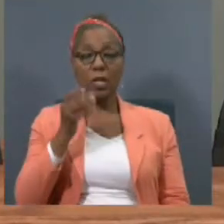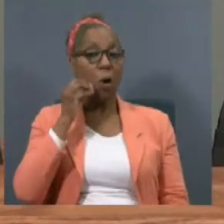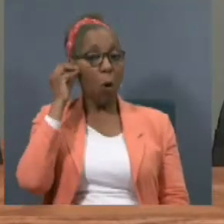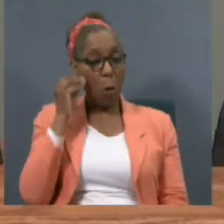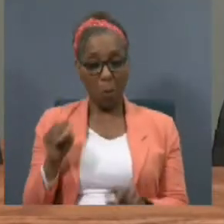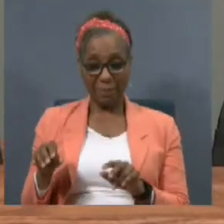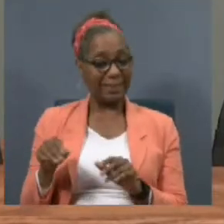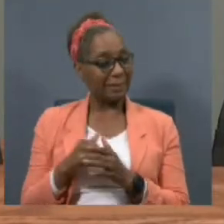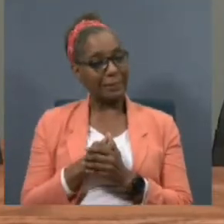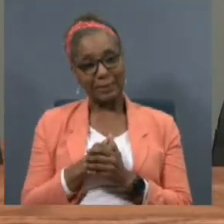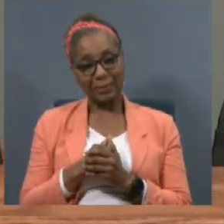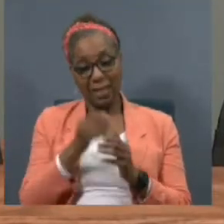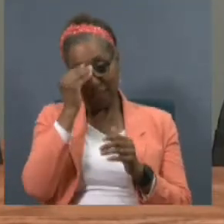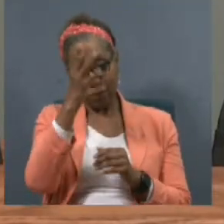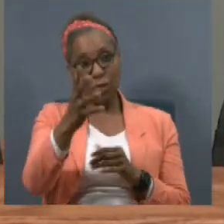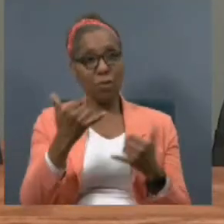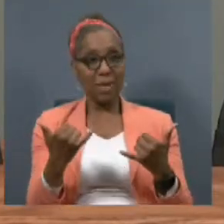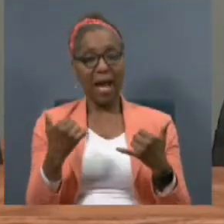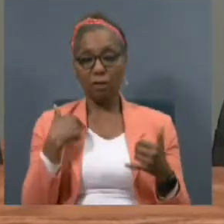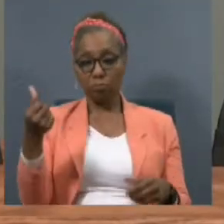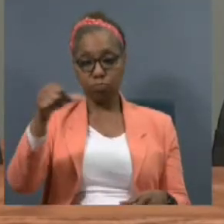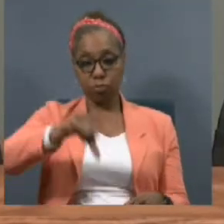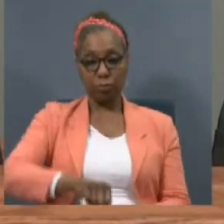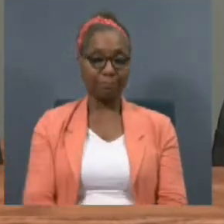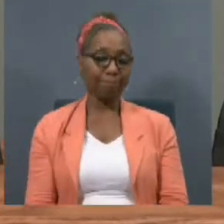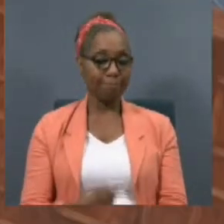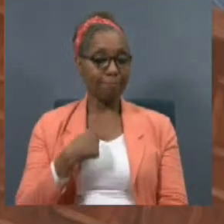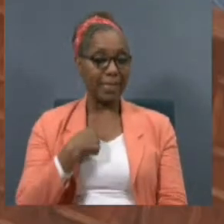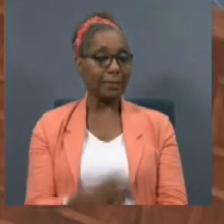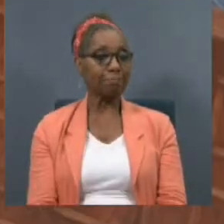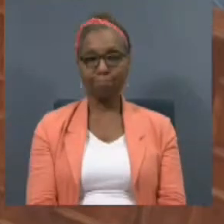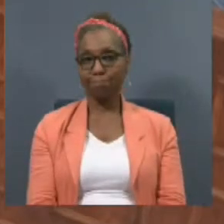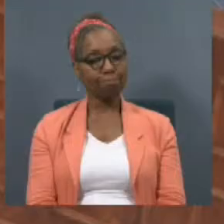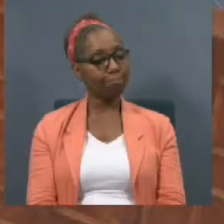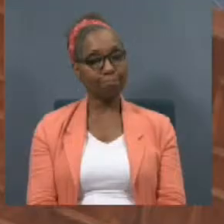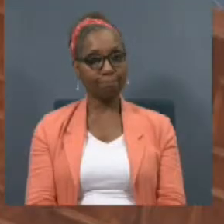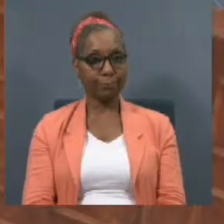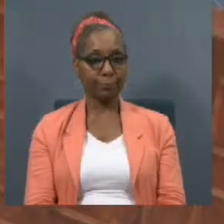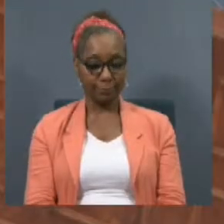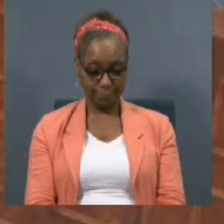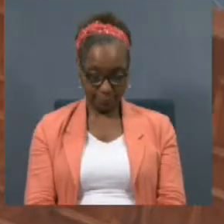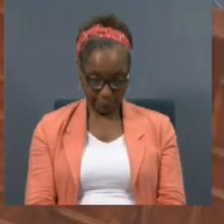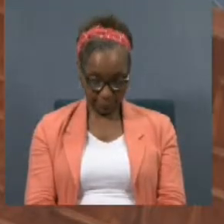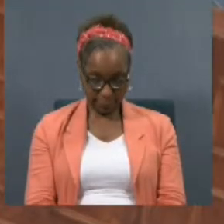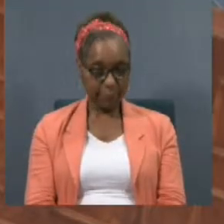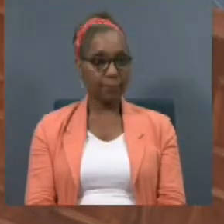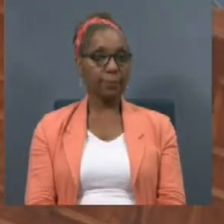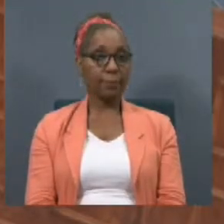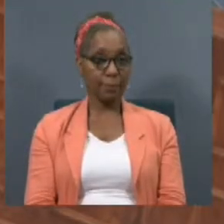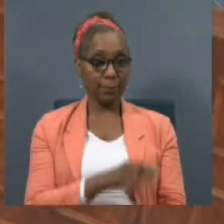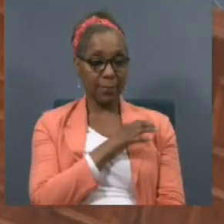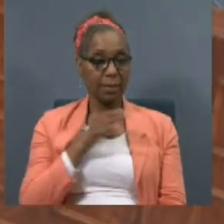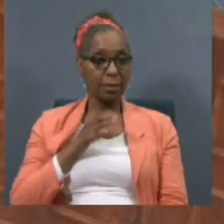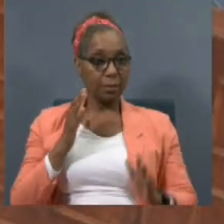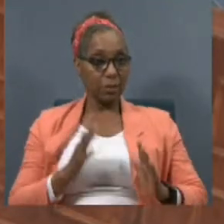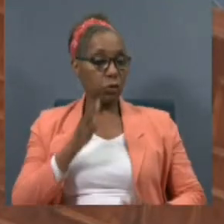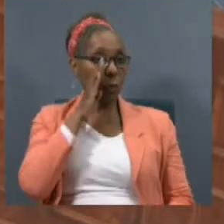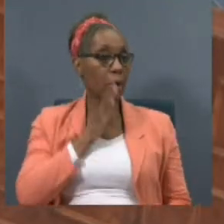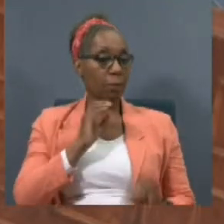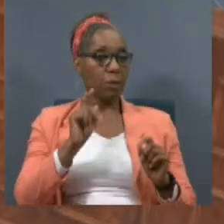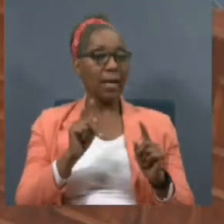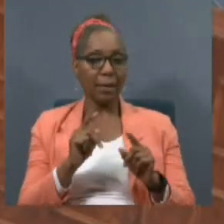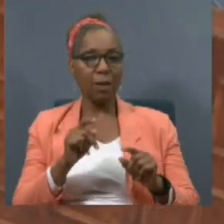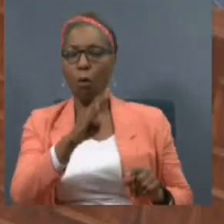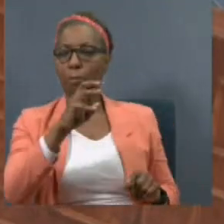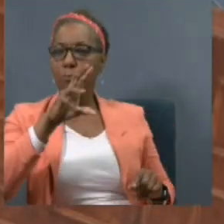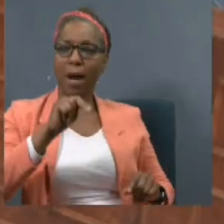I'm going to just tell you now, I'll be voting no for this. Thank you. Commissioner Brown. Yeah, I just want to